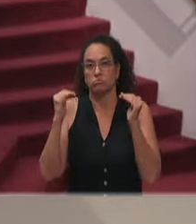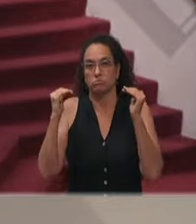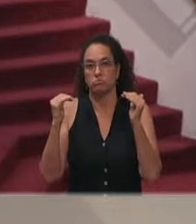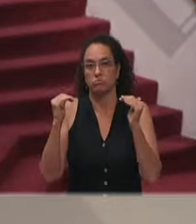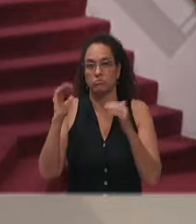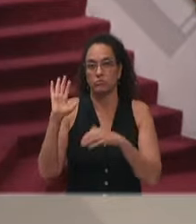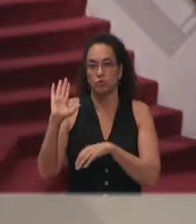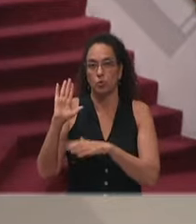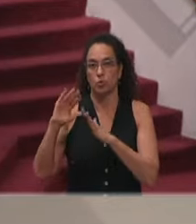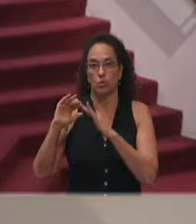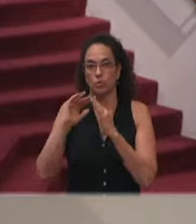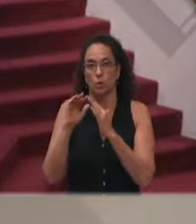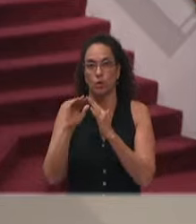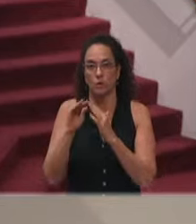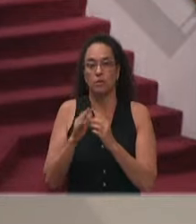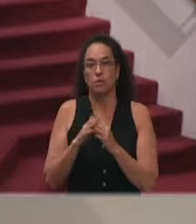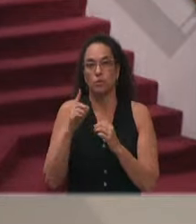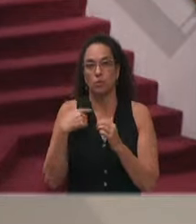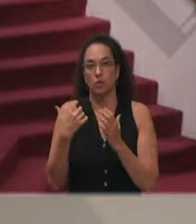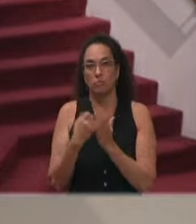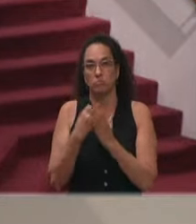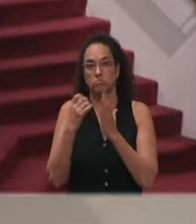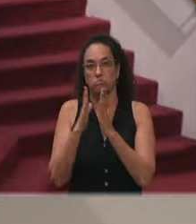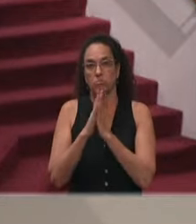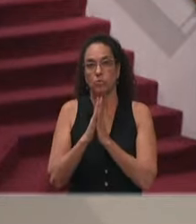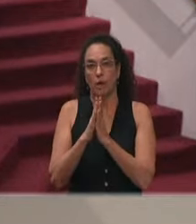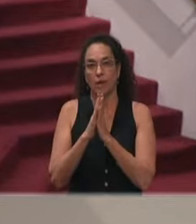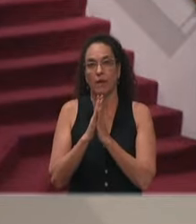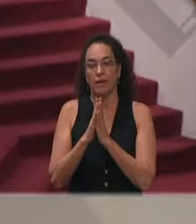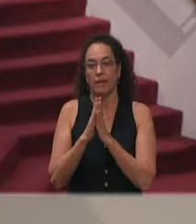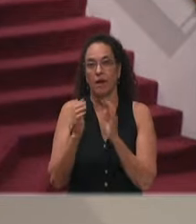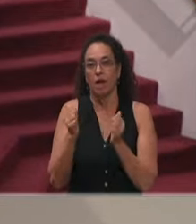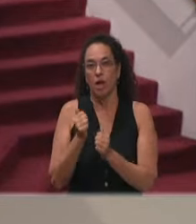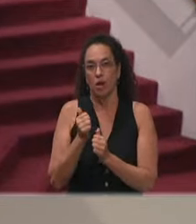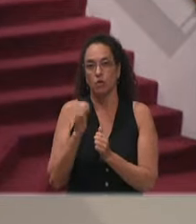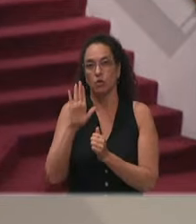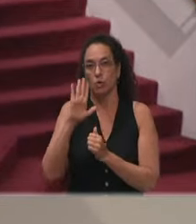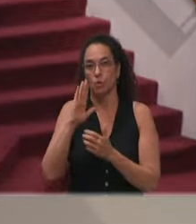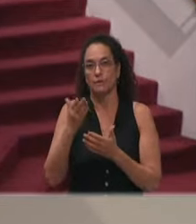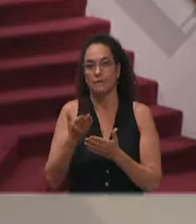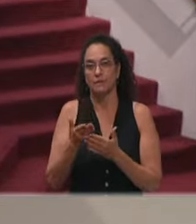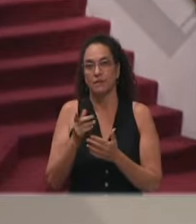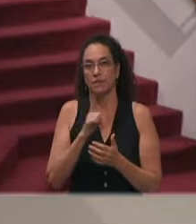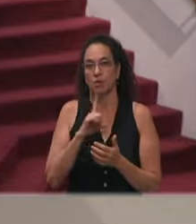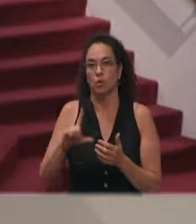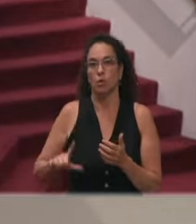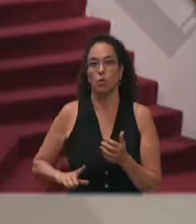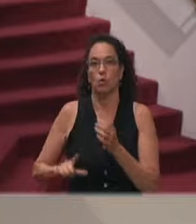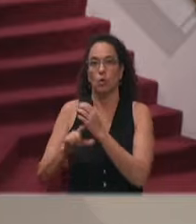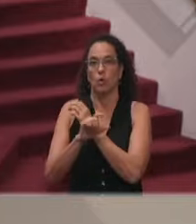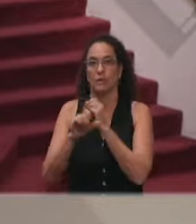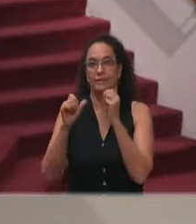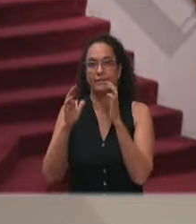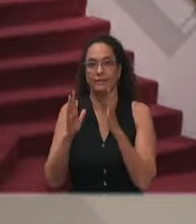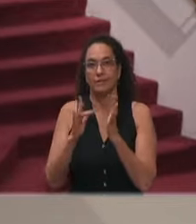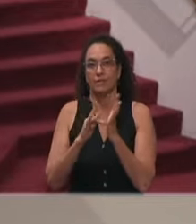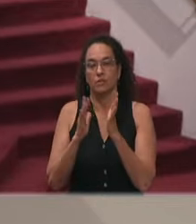building of your community. We pray this prayer, Lord, in the name of your Son, our Lord and Savior, Jesus Christ.